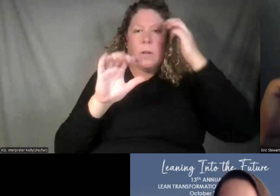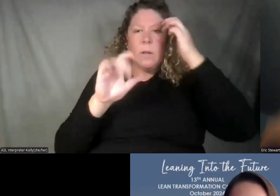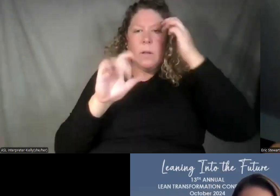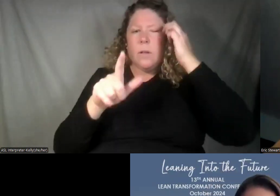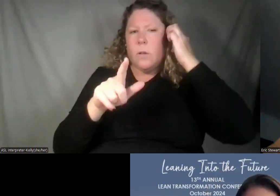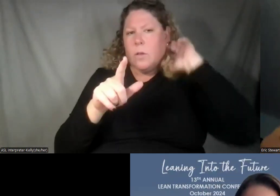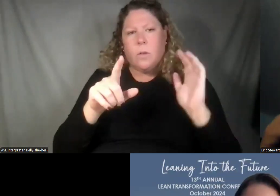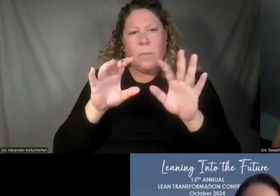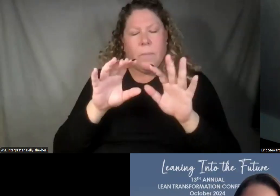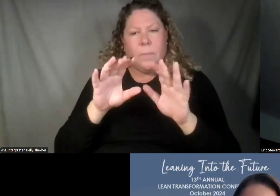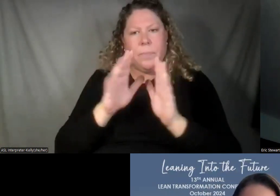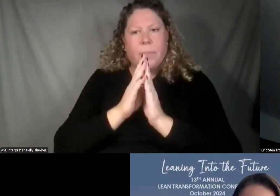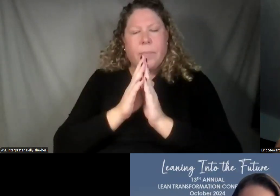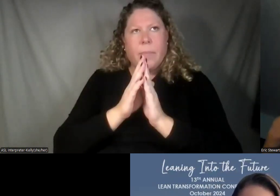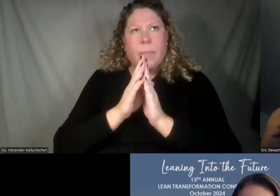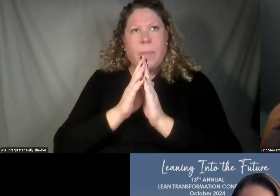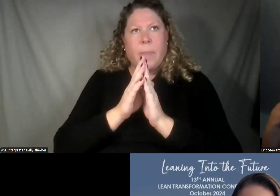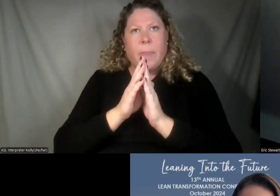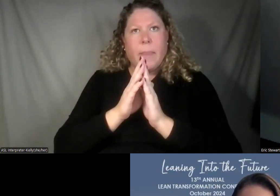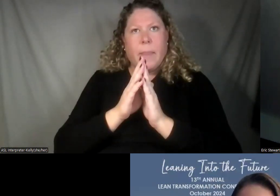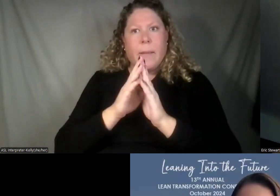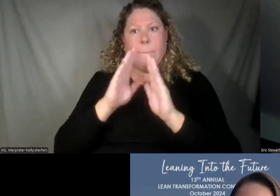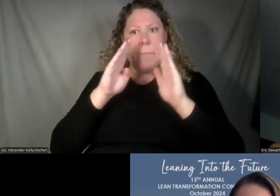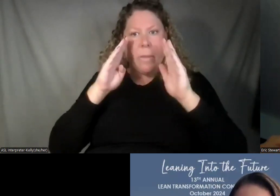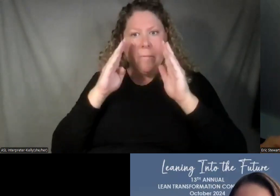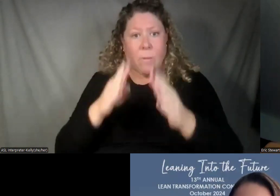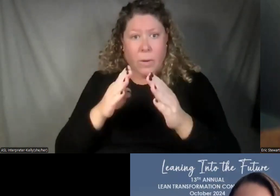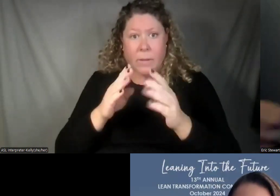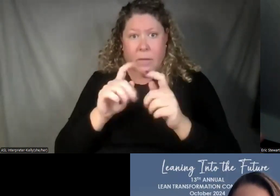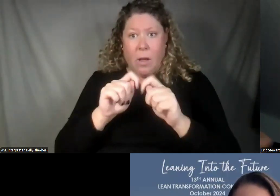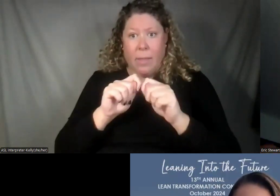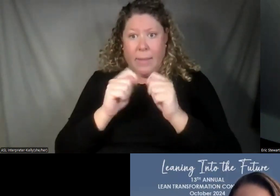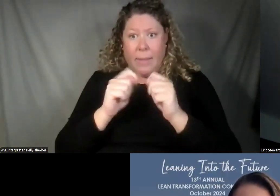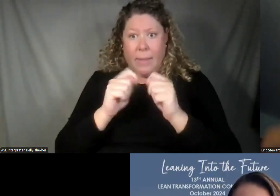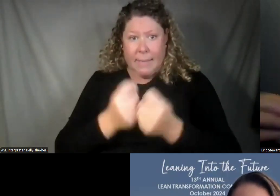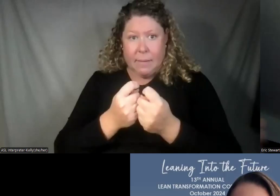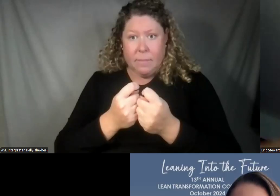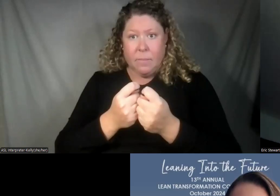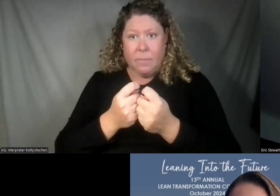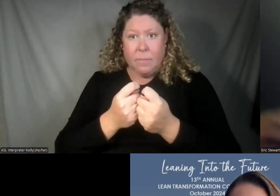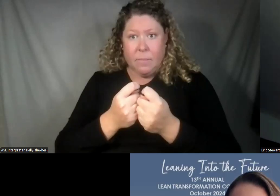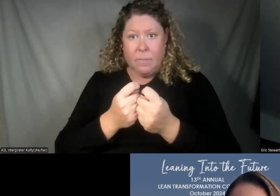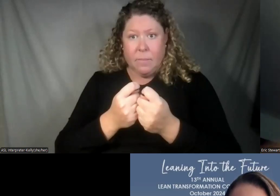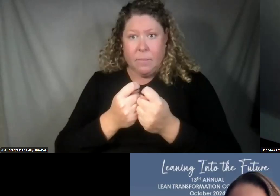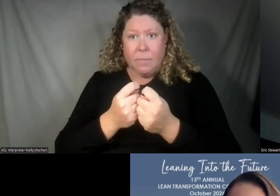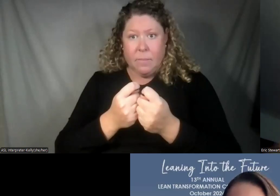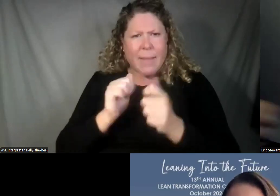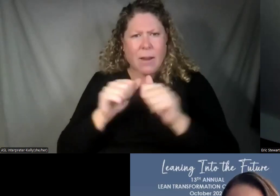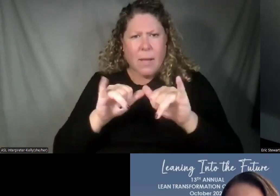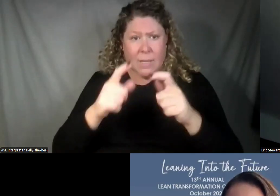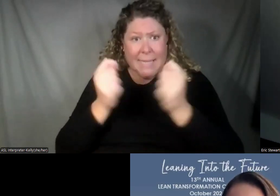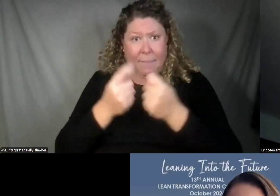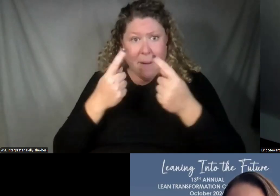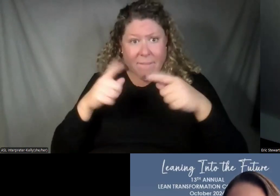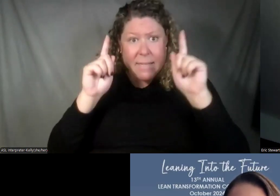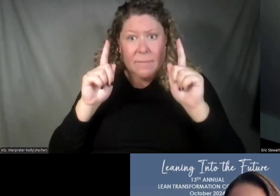to understand how to measure the team effectiveness. What are their skills? What are their strengths? How do teams